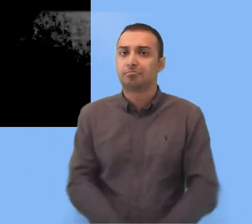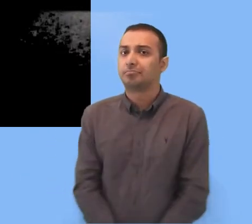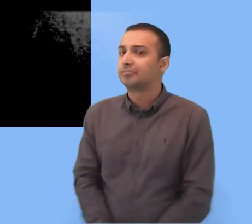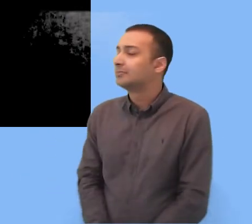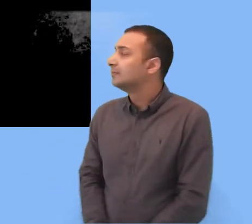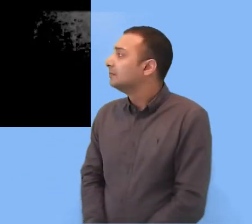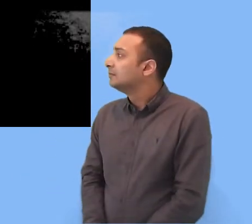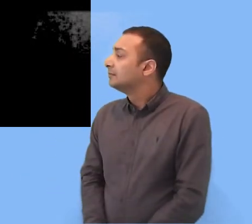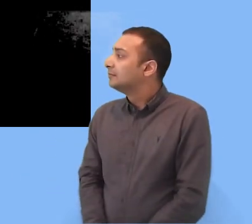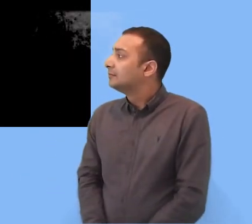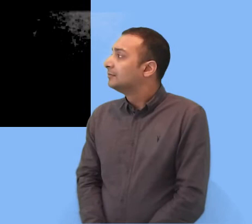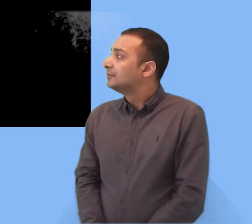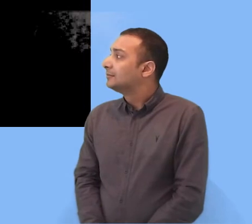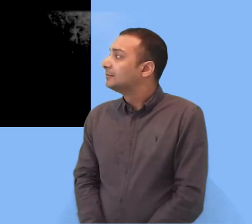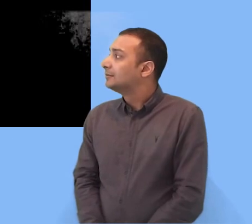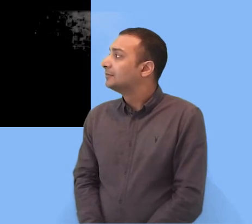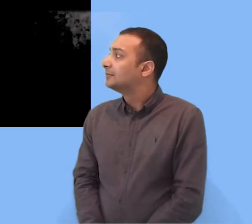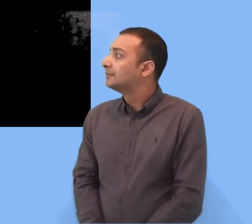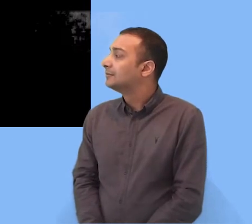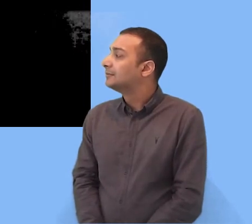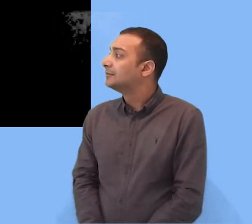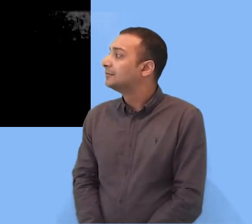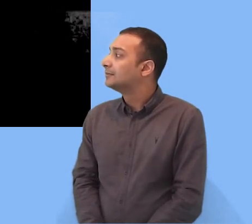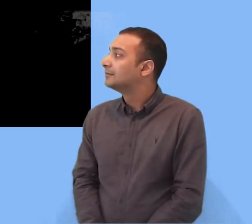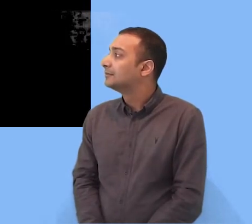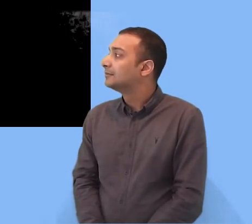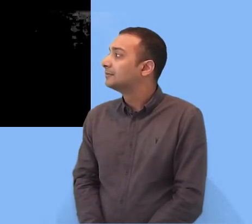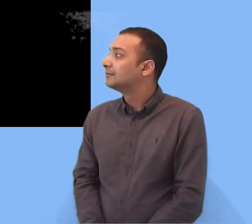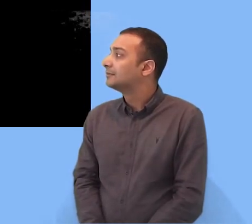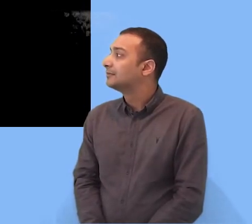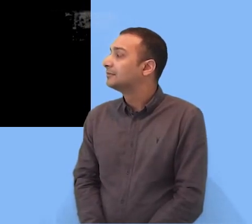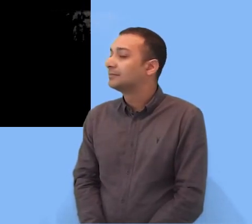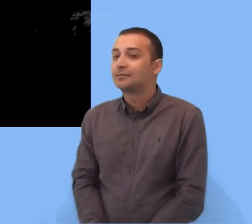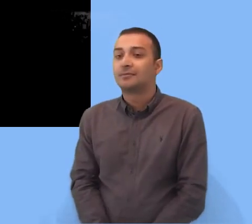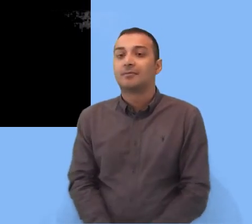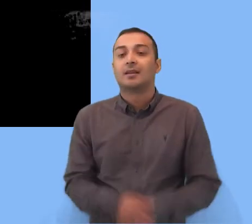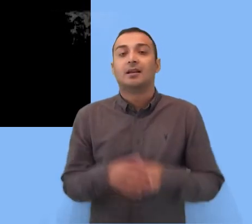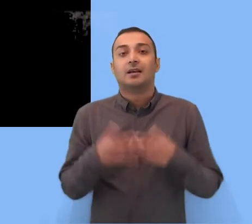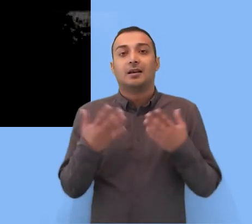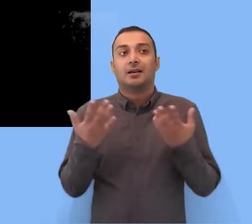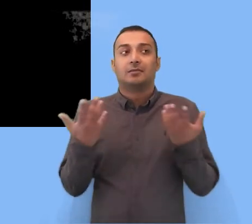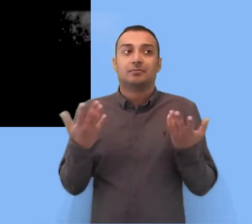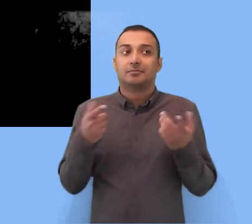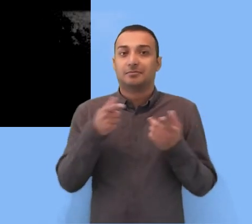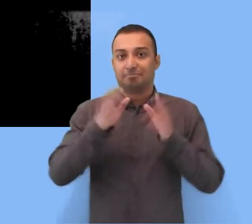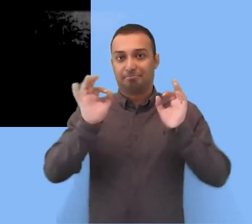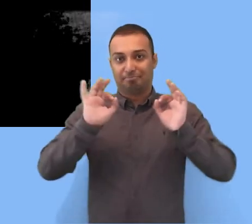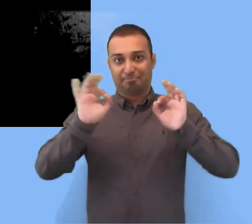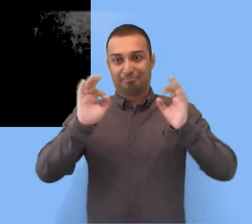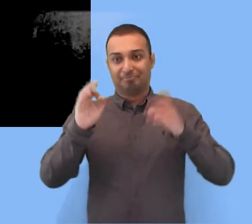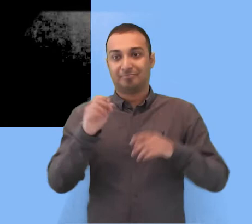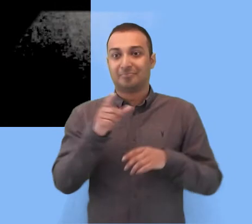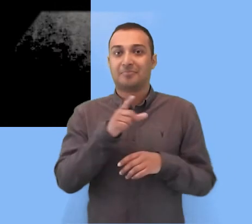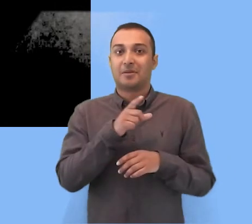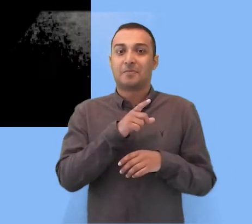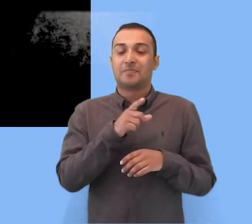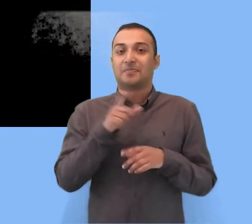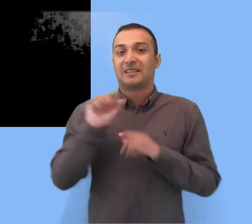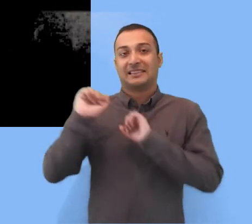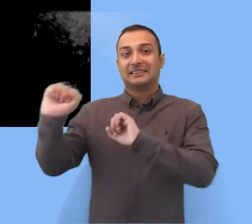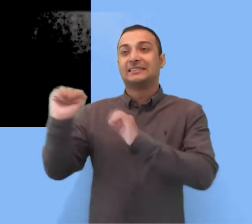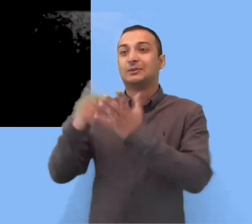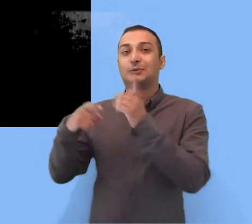I wouldn't dare to say what the UK, there isn't one. Of course, I'm operating in a different education